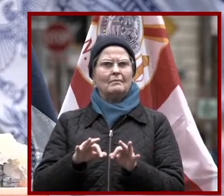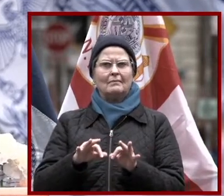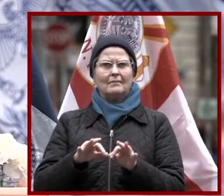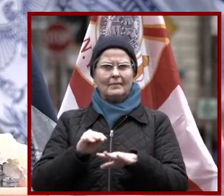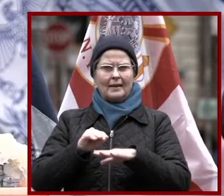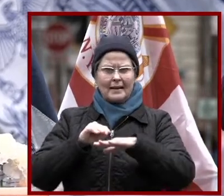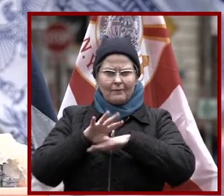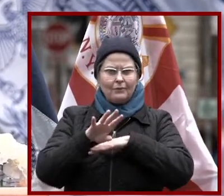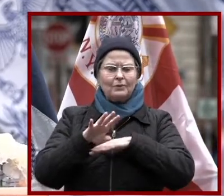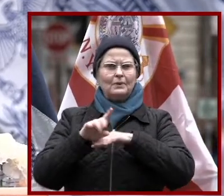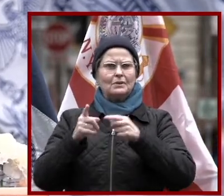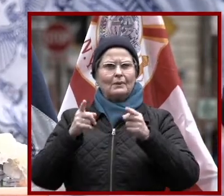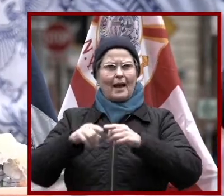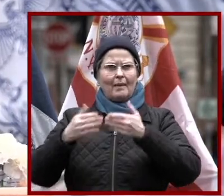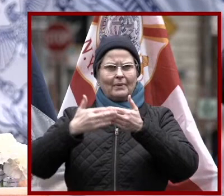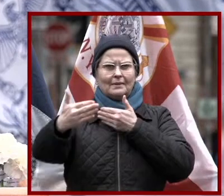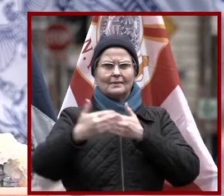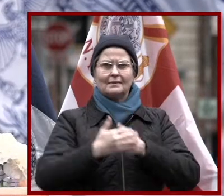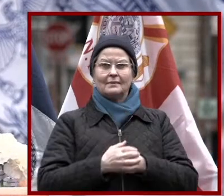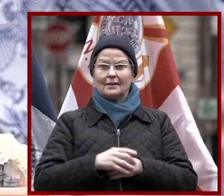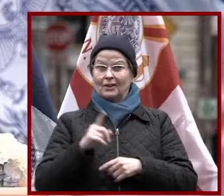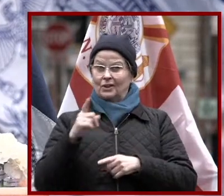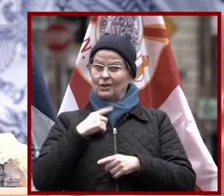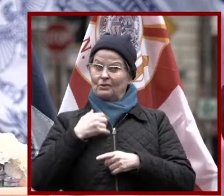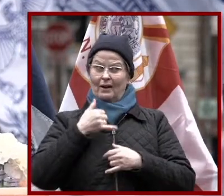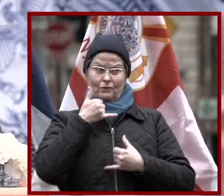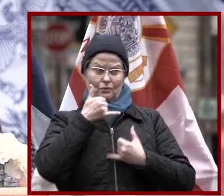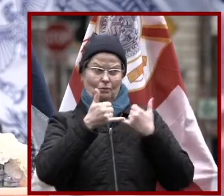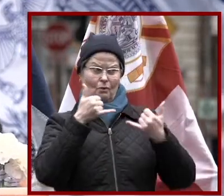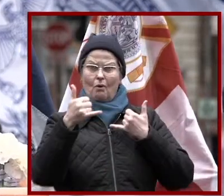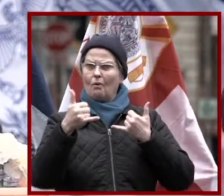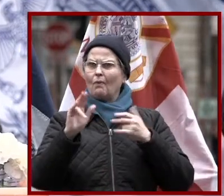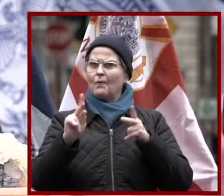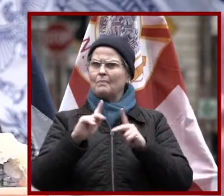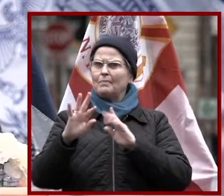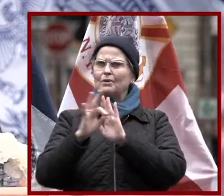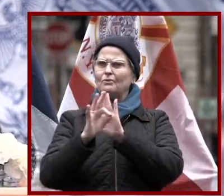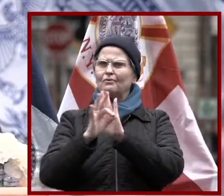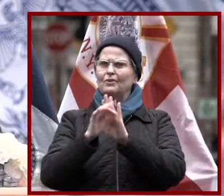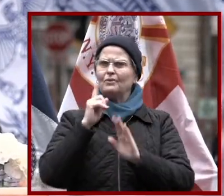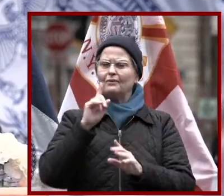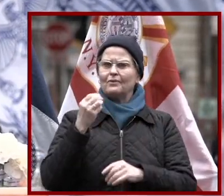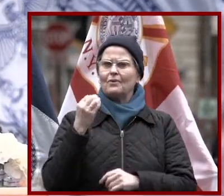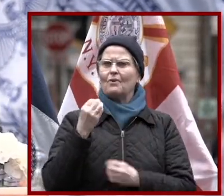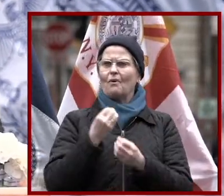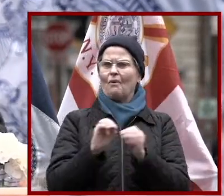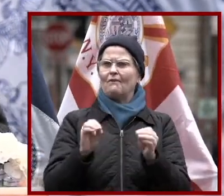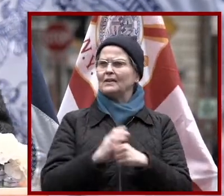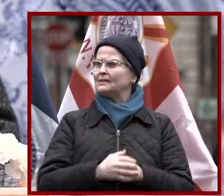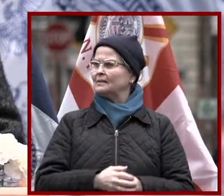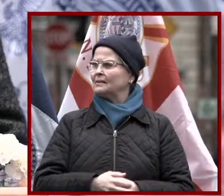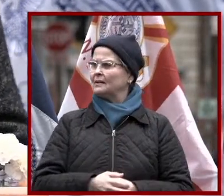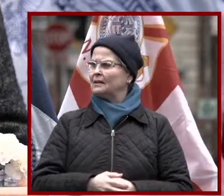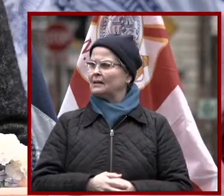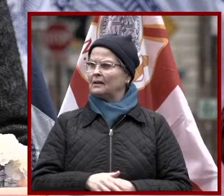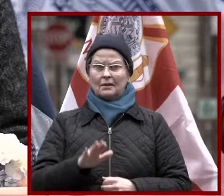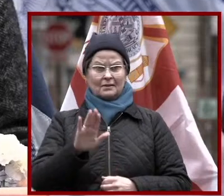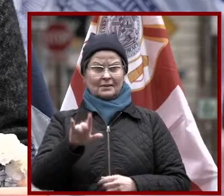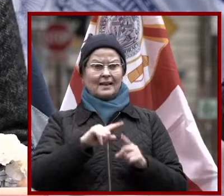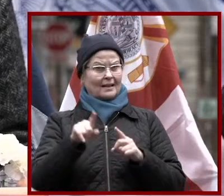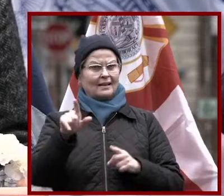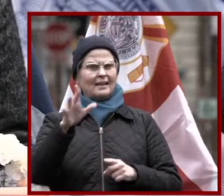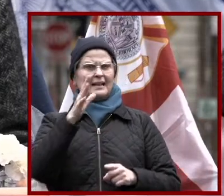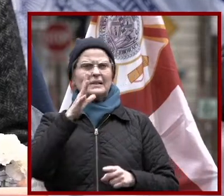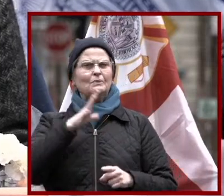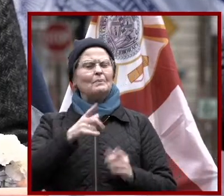We have to call our elected officials and say, not only do these women need a pay